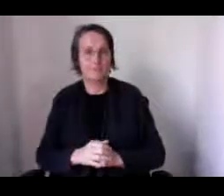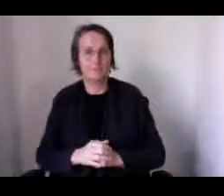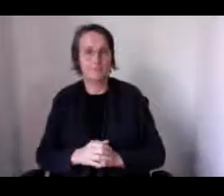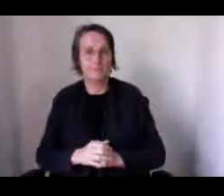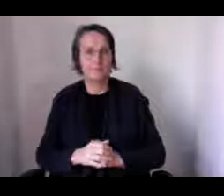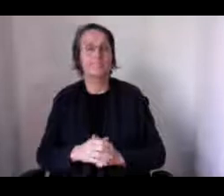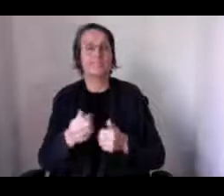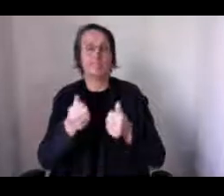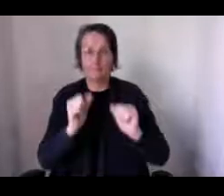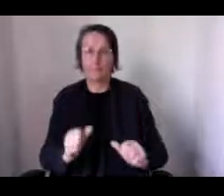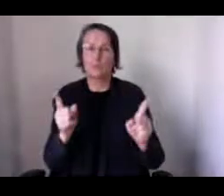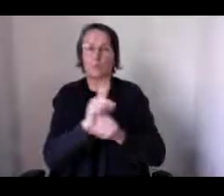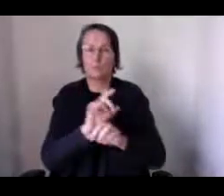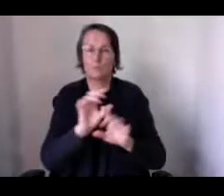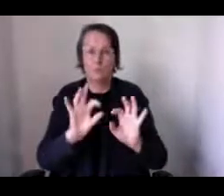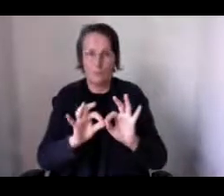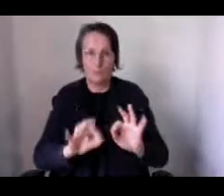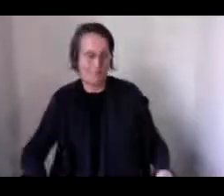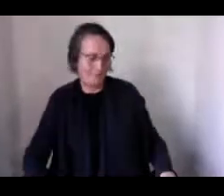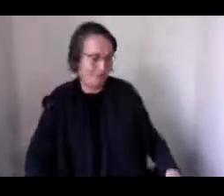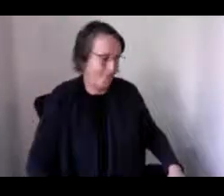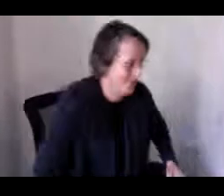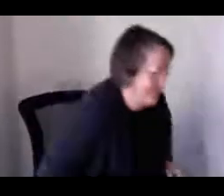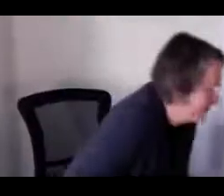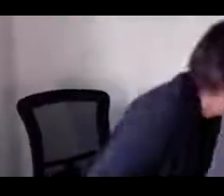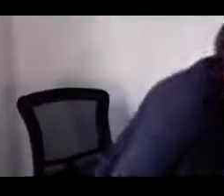Next slide, please.